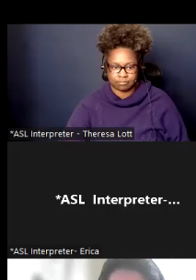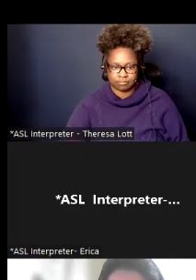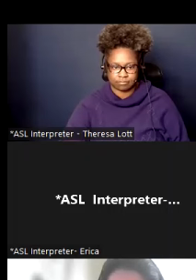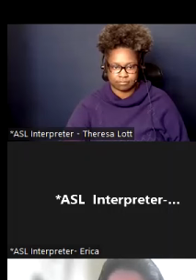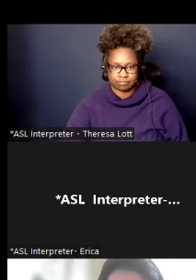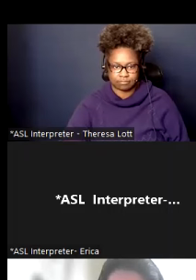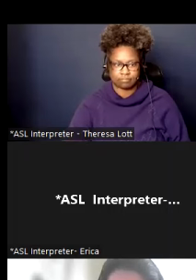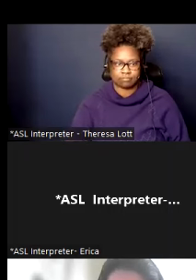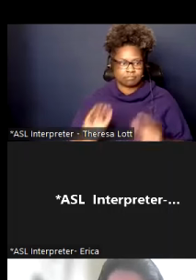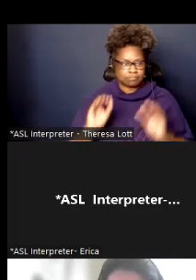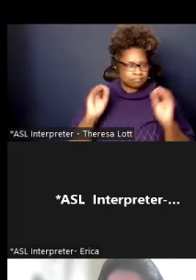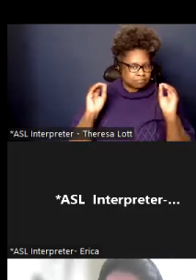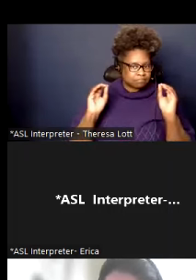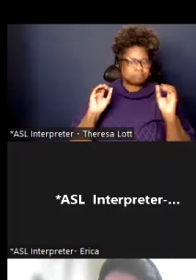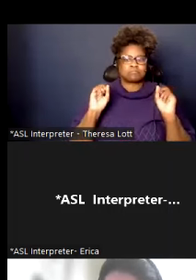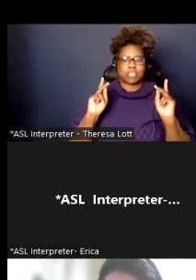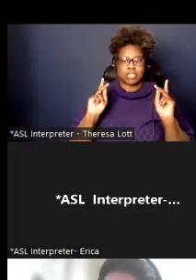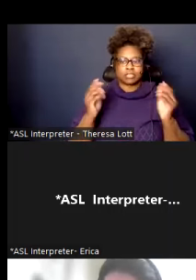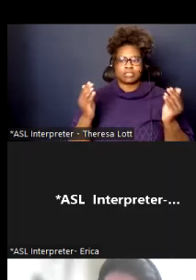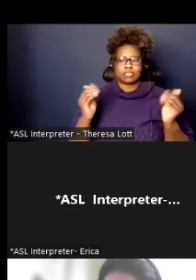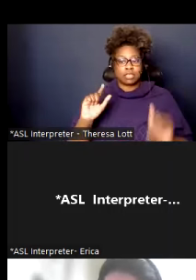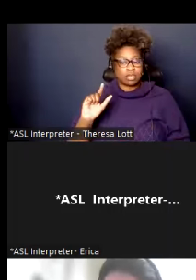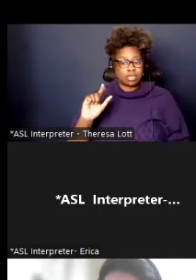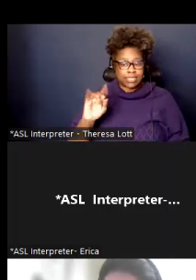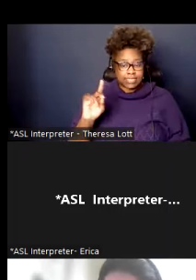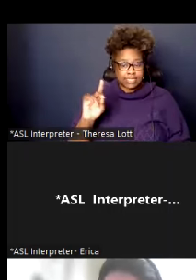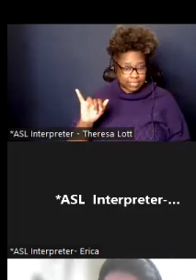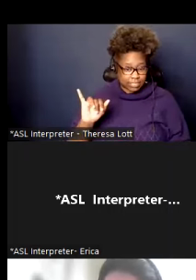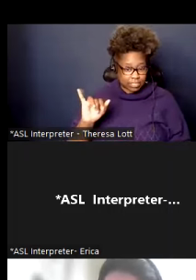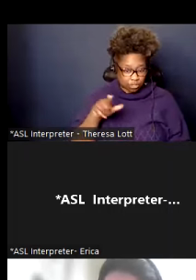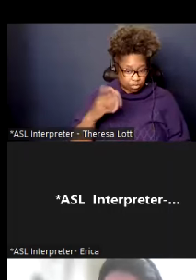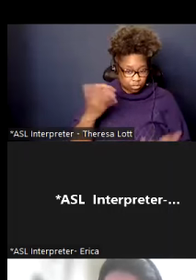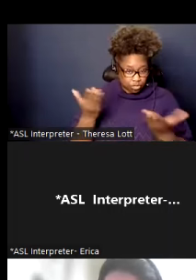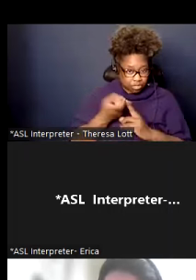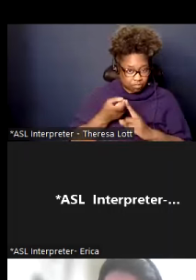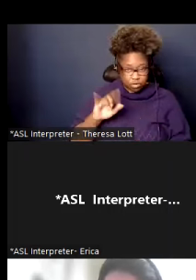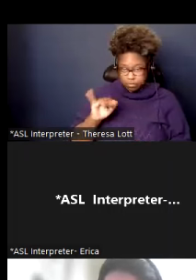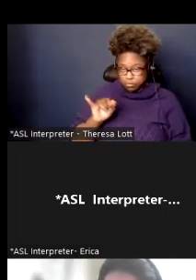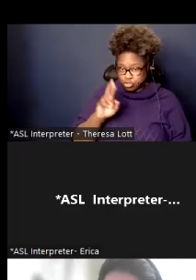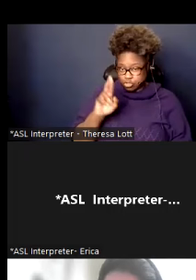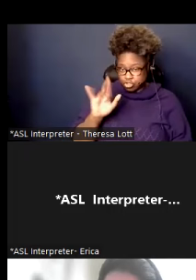Okay. Lindsay, if you're on from Jersey City.